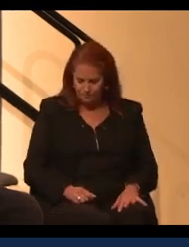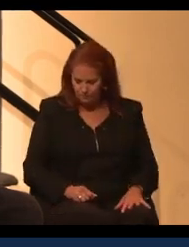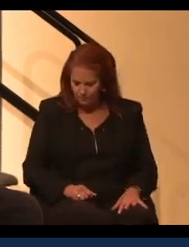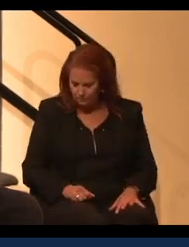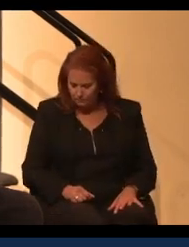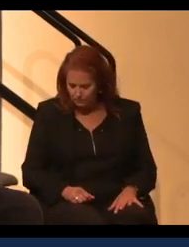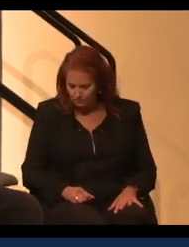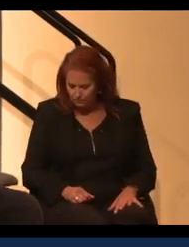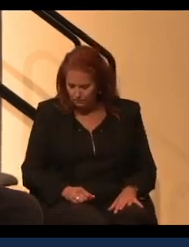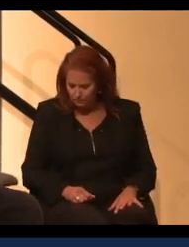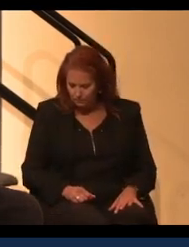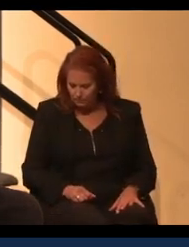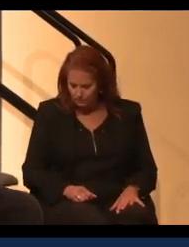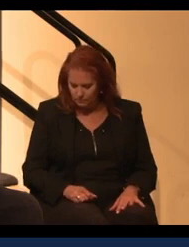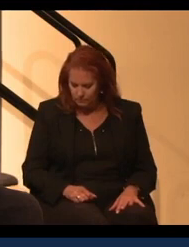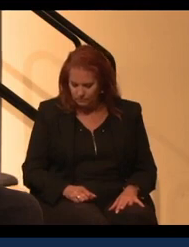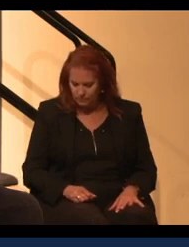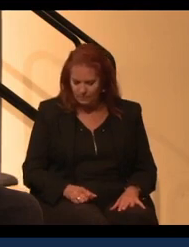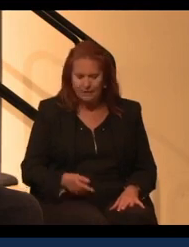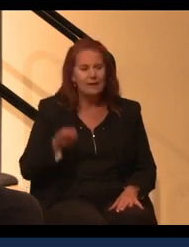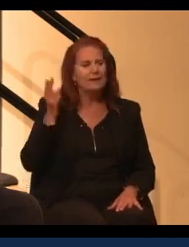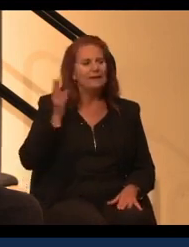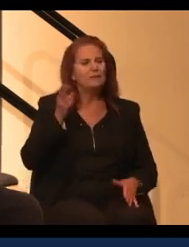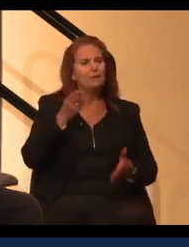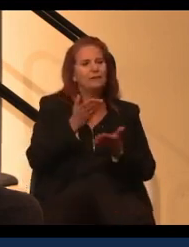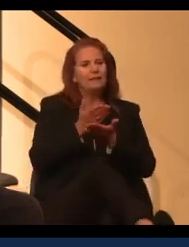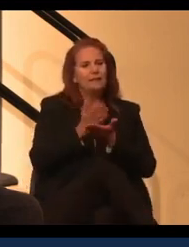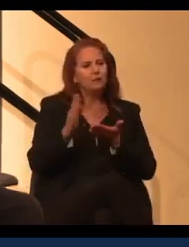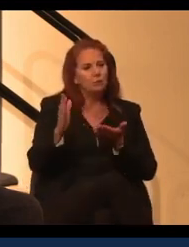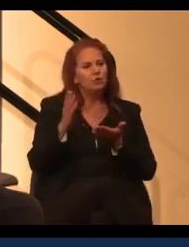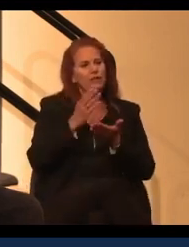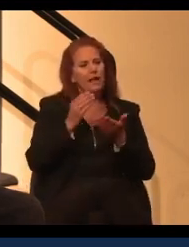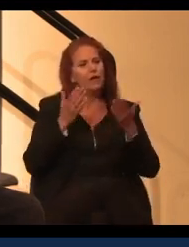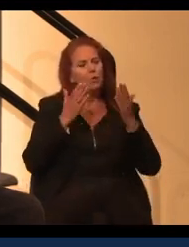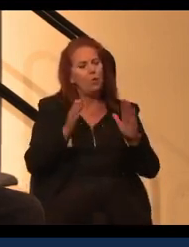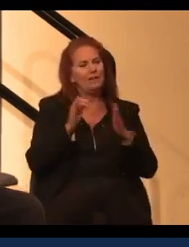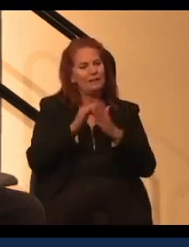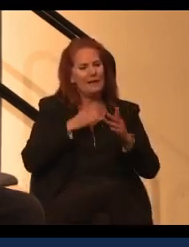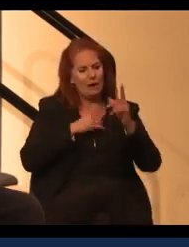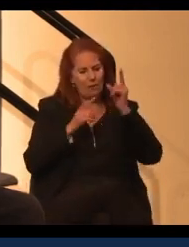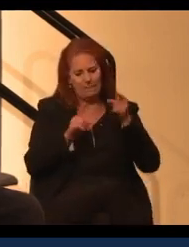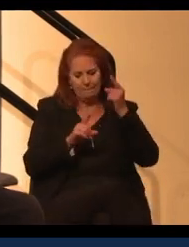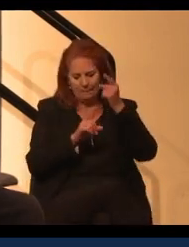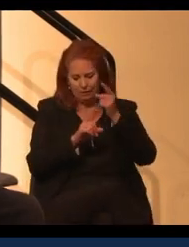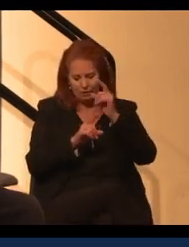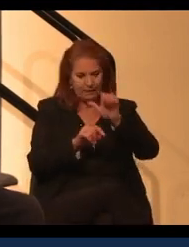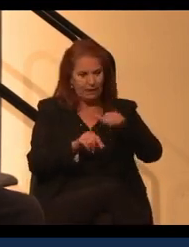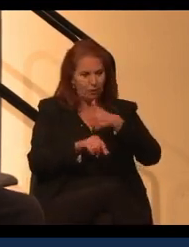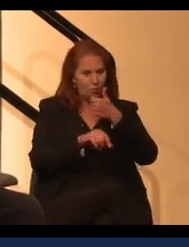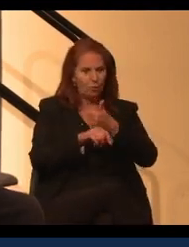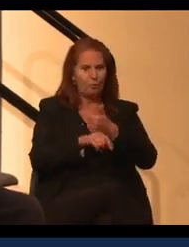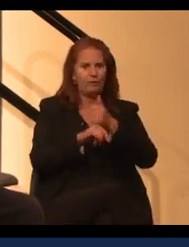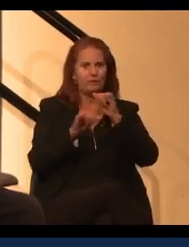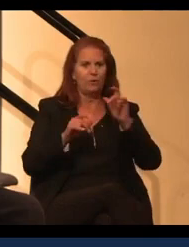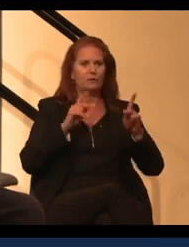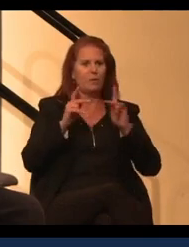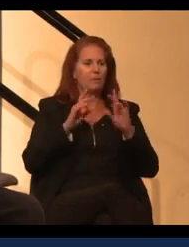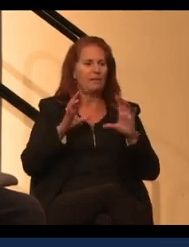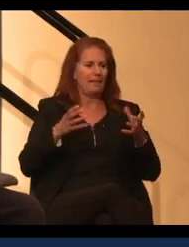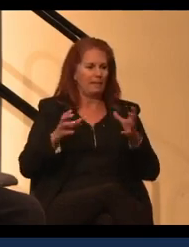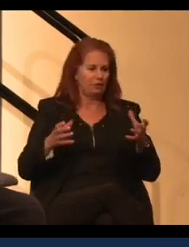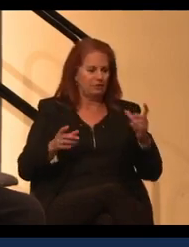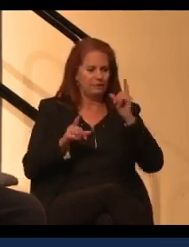historically, right? The historical exclusion and ways that our mission incorporates these